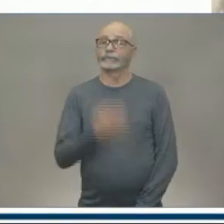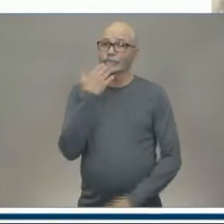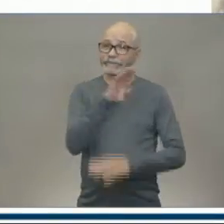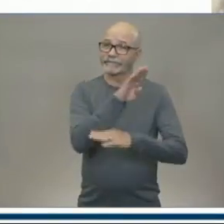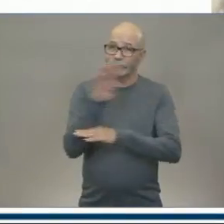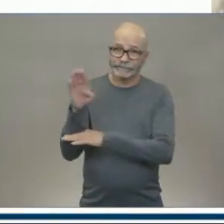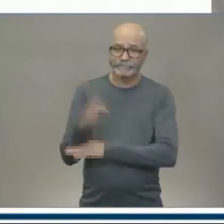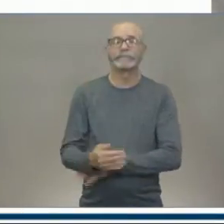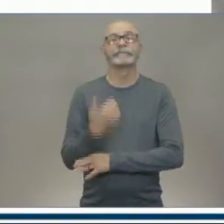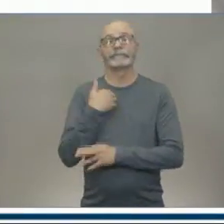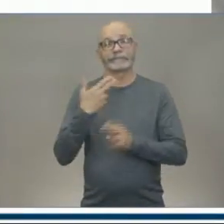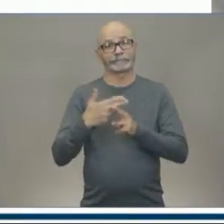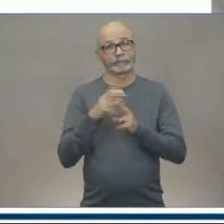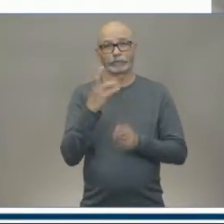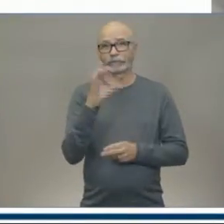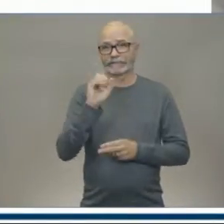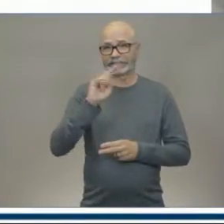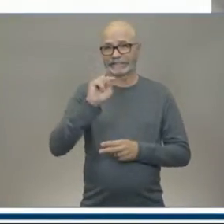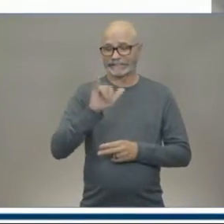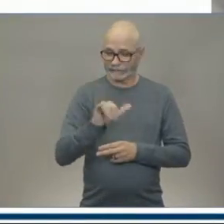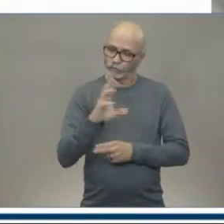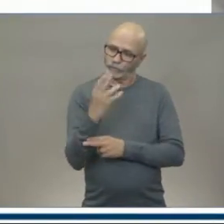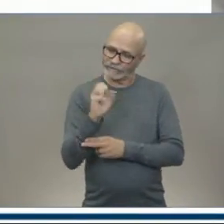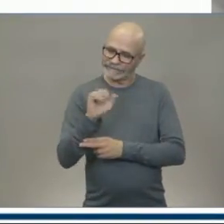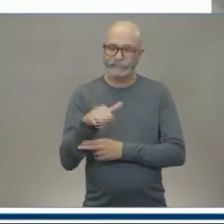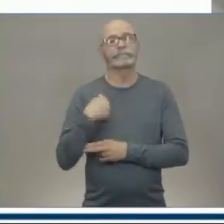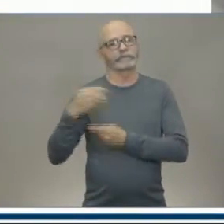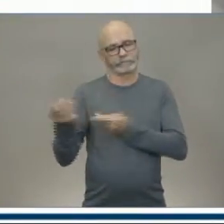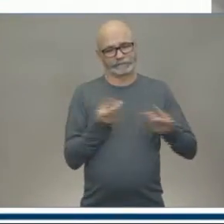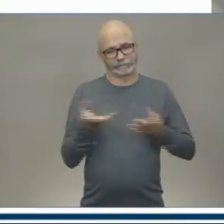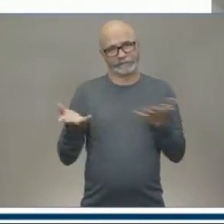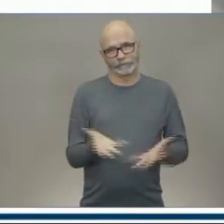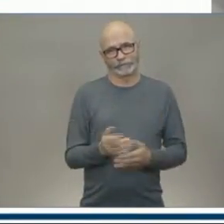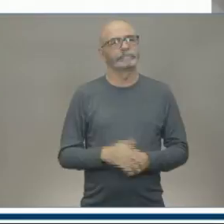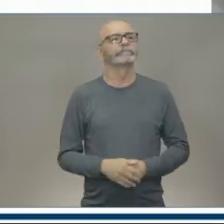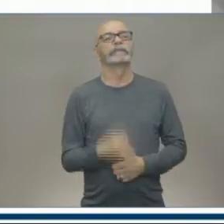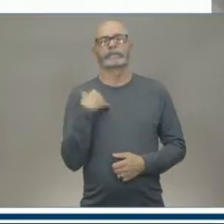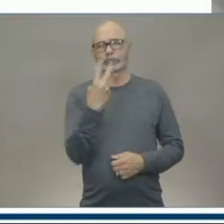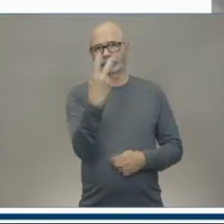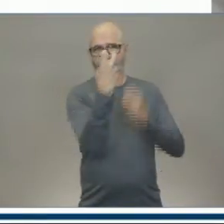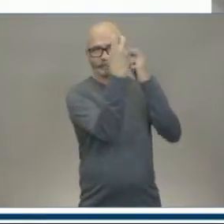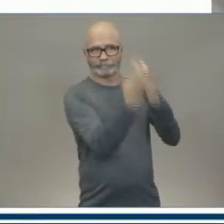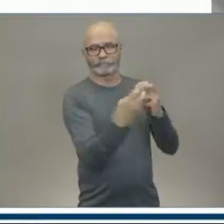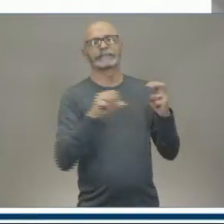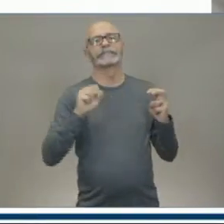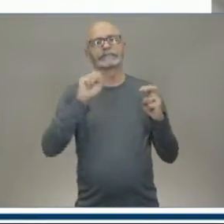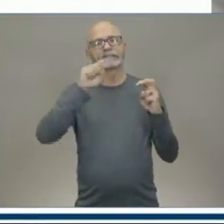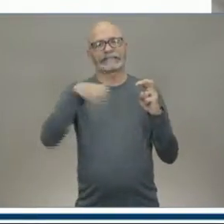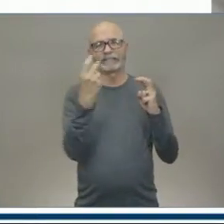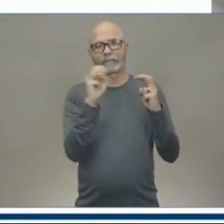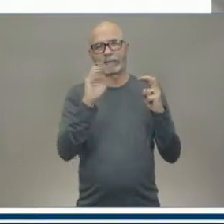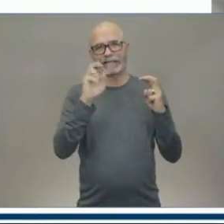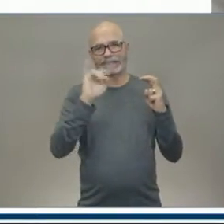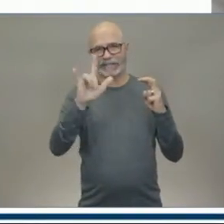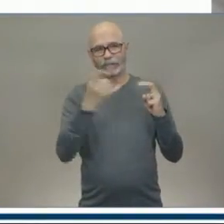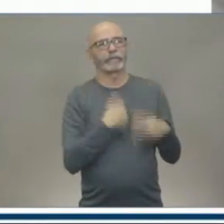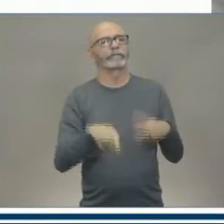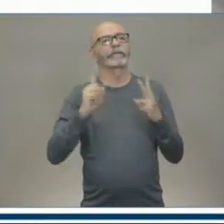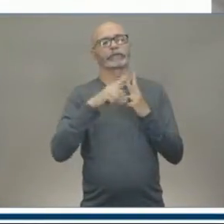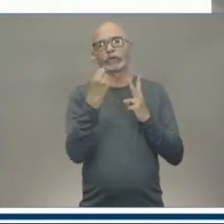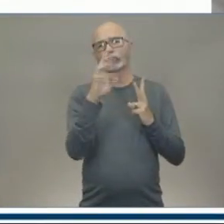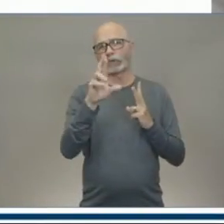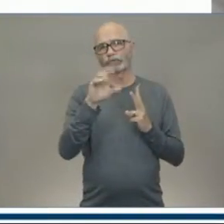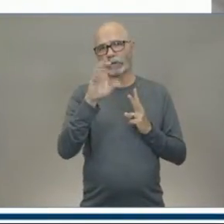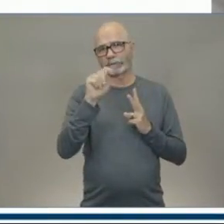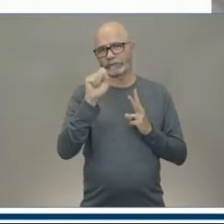Good afternoon. My name is Chrissy Matheson, and I'll be your moderator for today's press briefing. Before we begin, I'd like to introduce the Premier of Nova Scotia, Stephen McNeil, and Nova